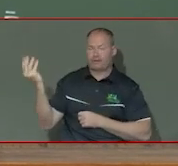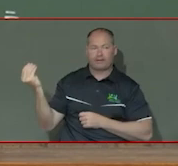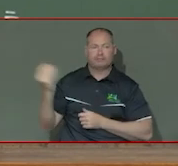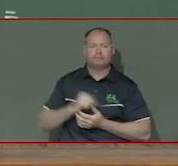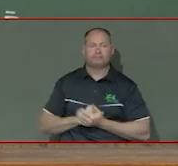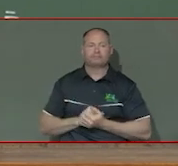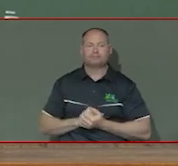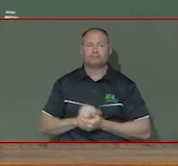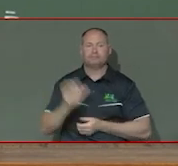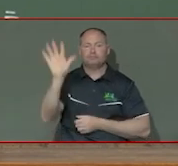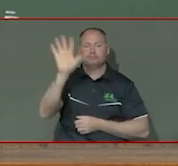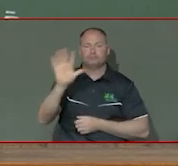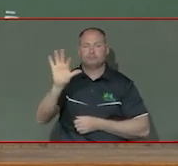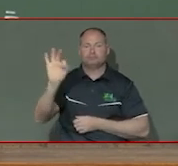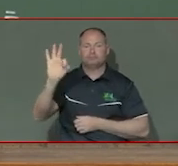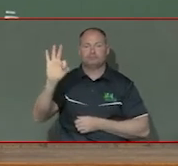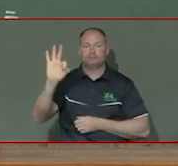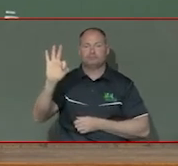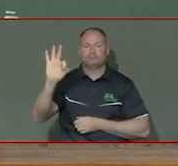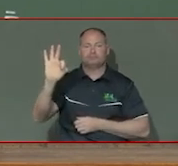quadrant we will